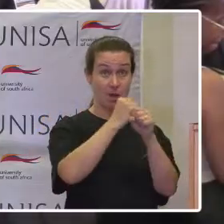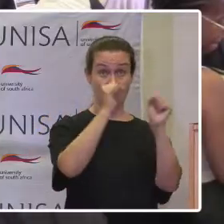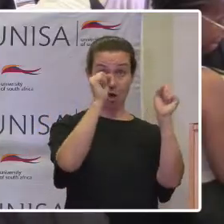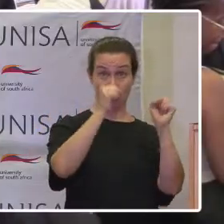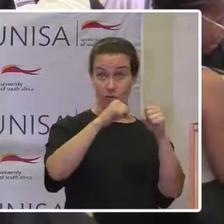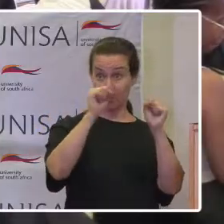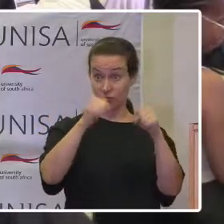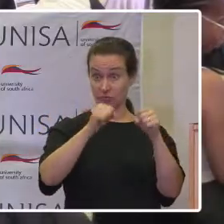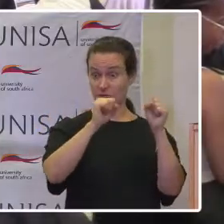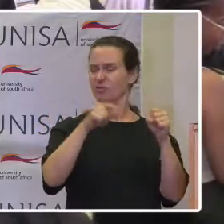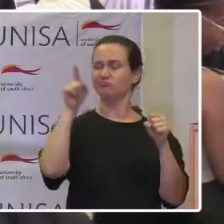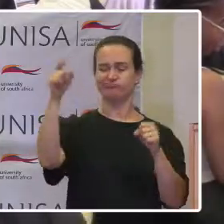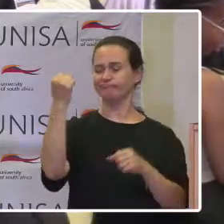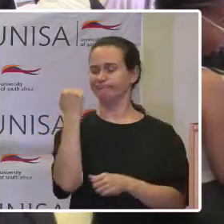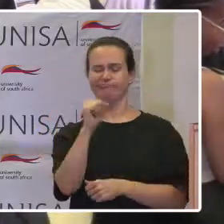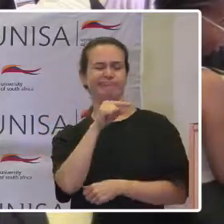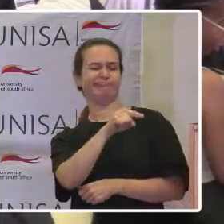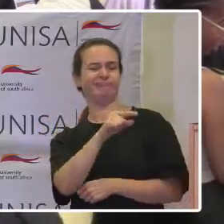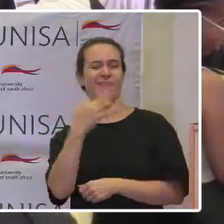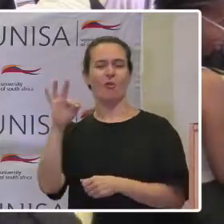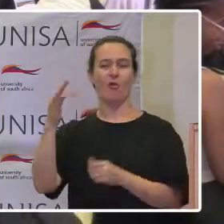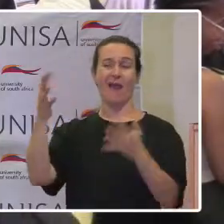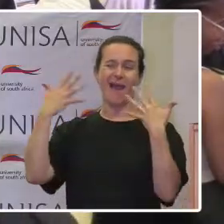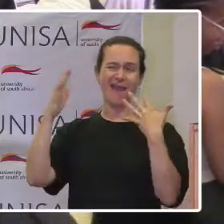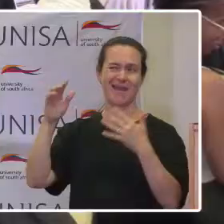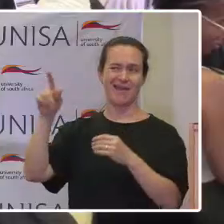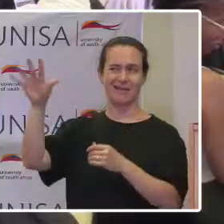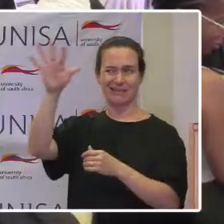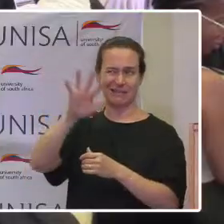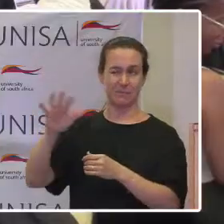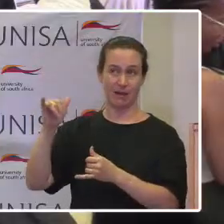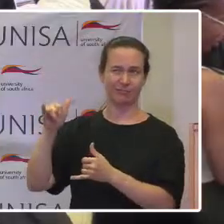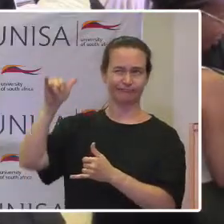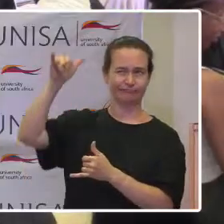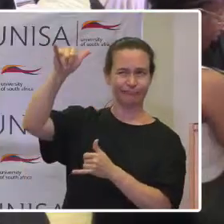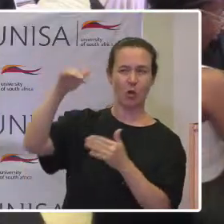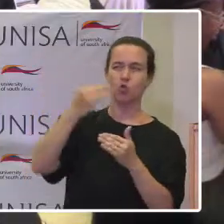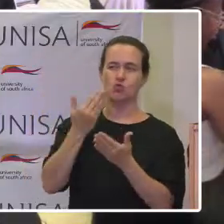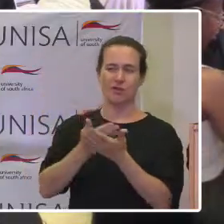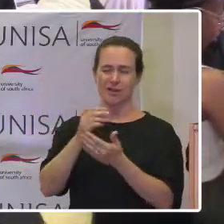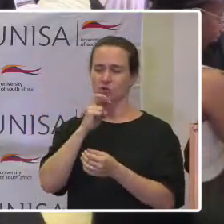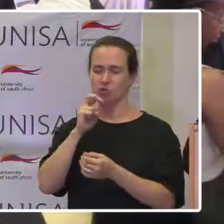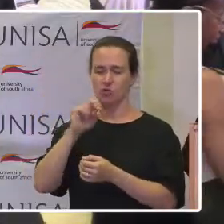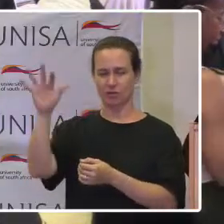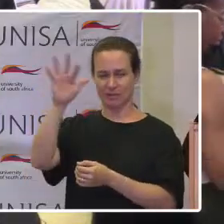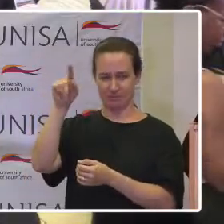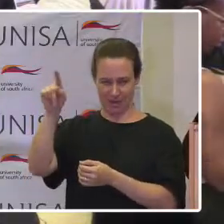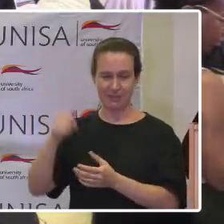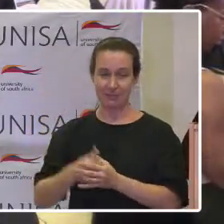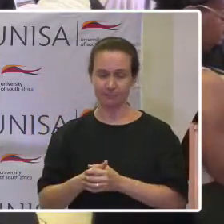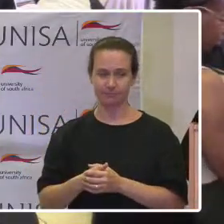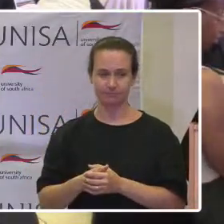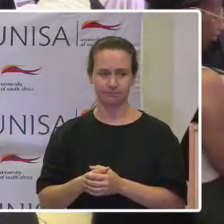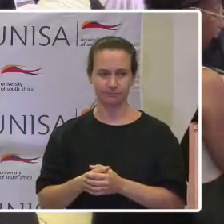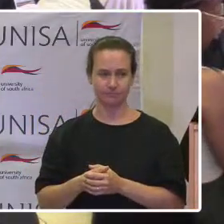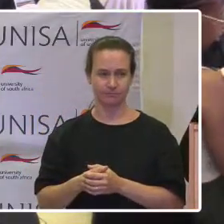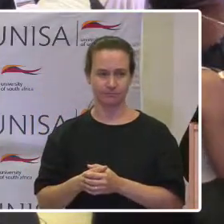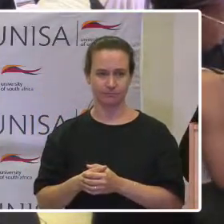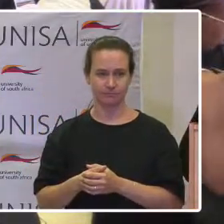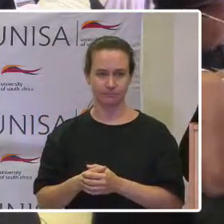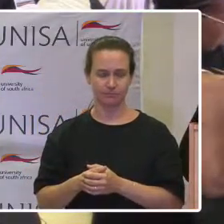prohibition of nuclear weapons. So I just wanted to know, how does this,